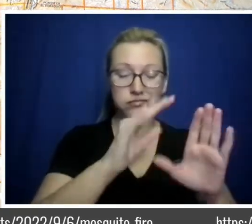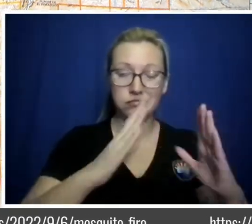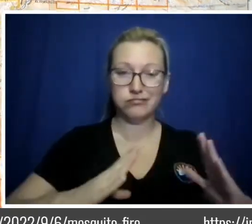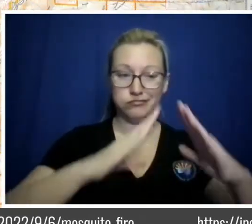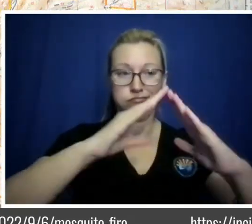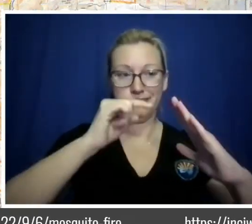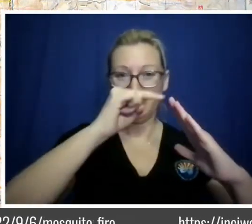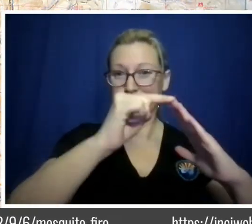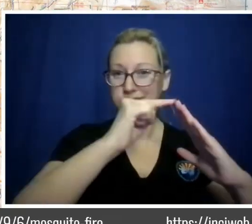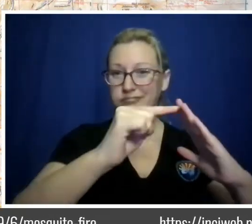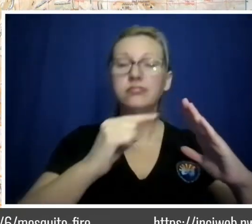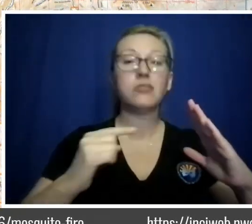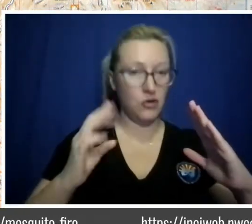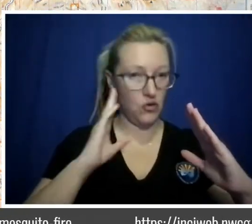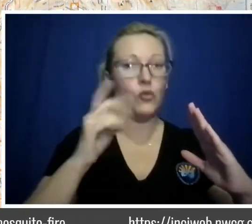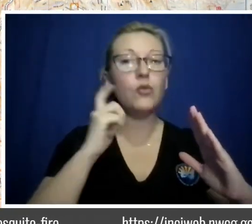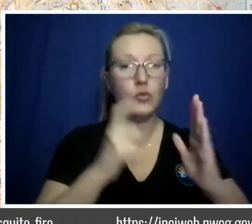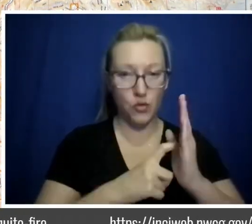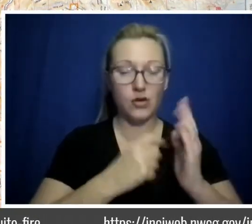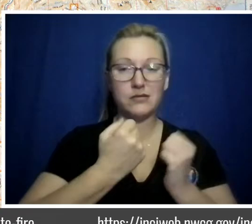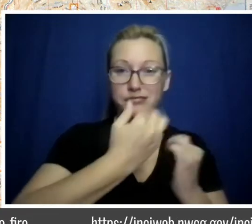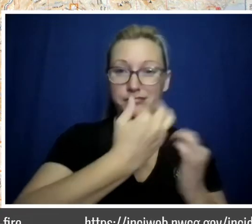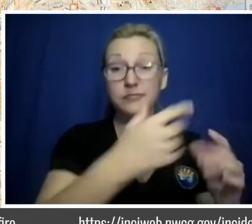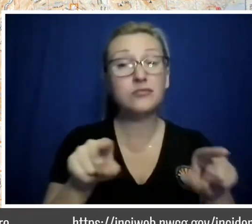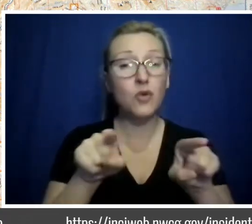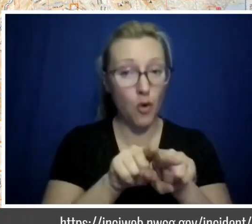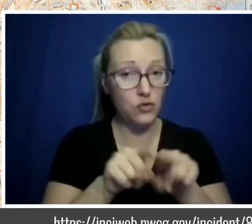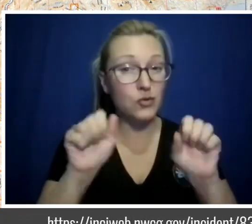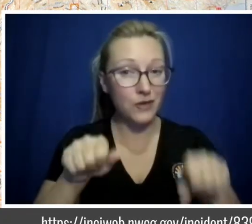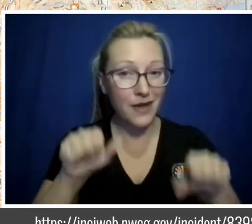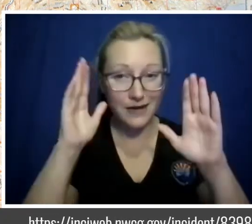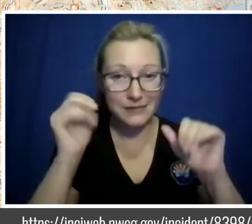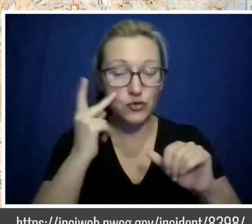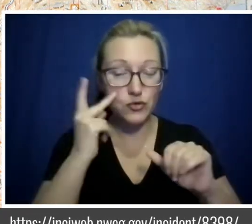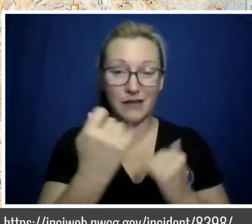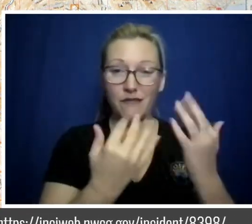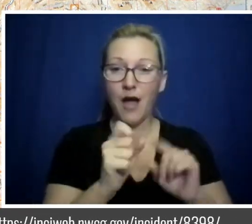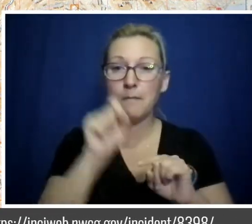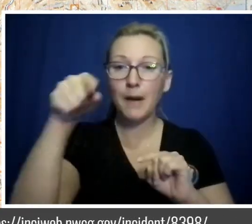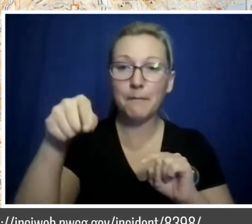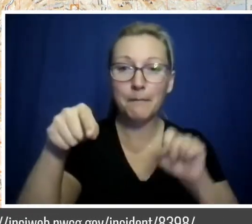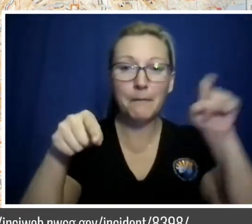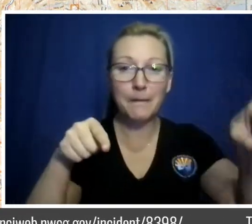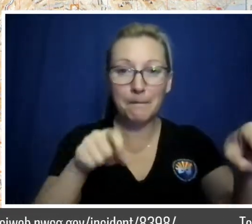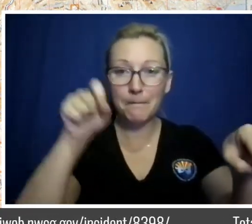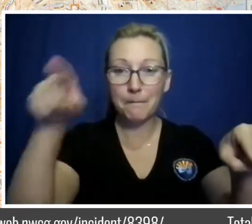fire growth as well as spot fires in advance of the leading fire with gusts at 20 to 25 miles per